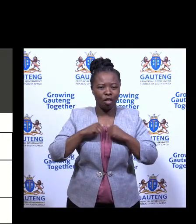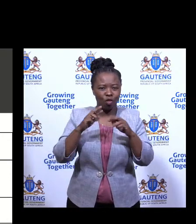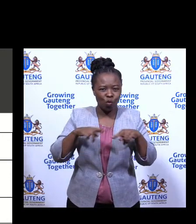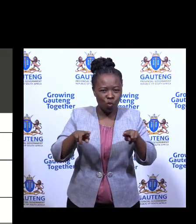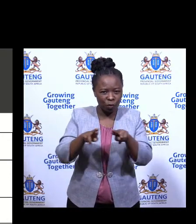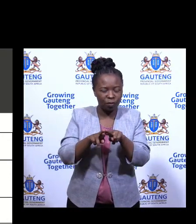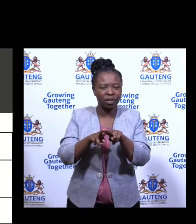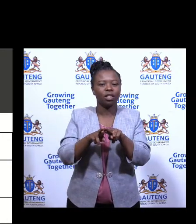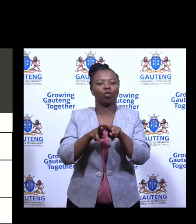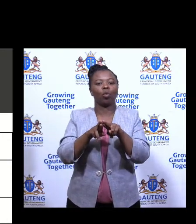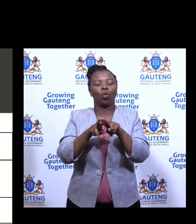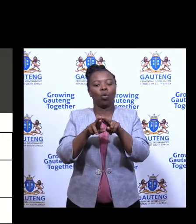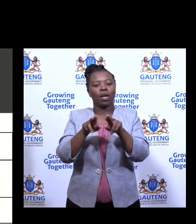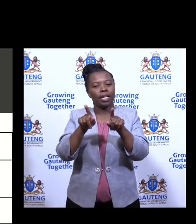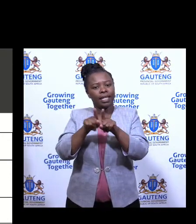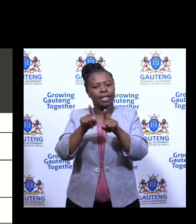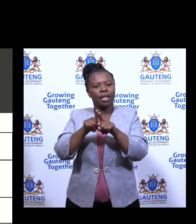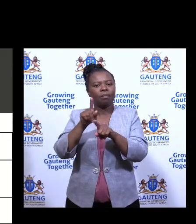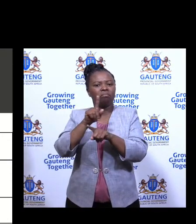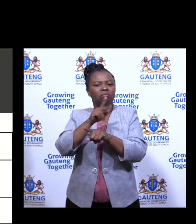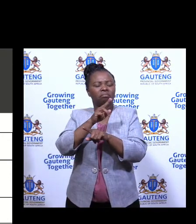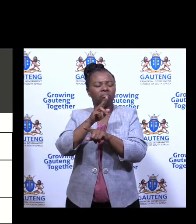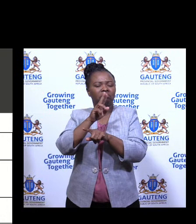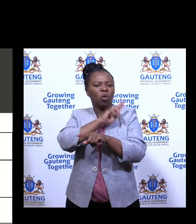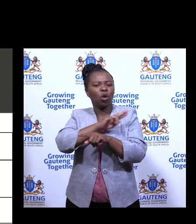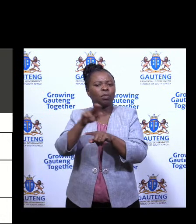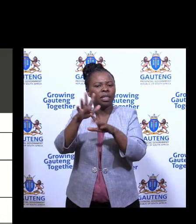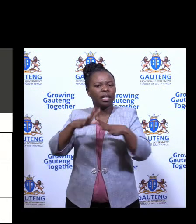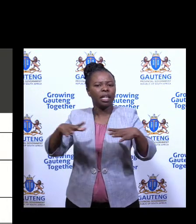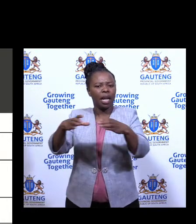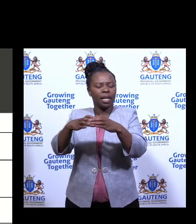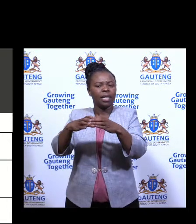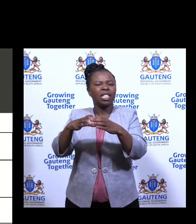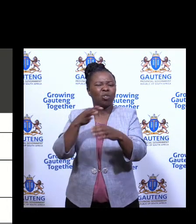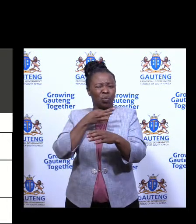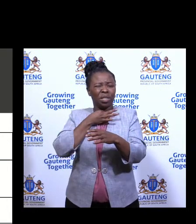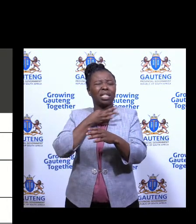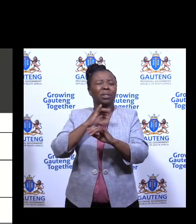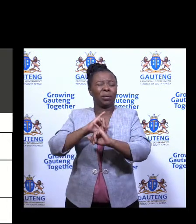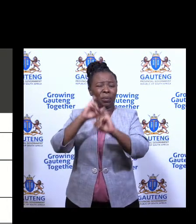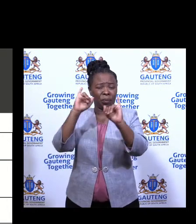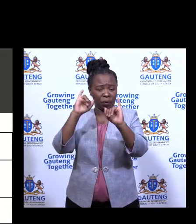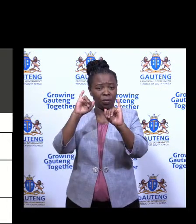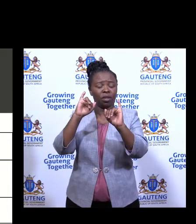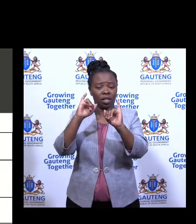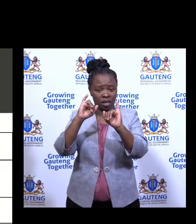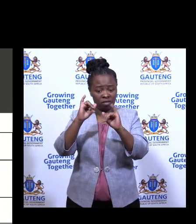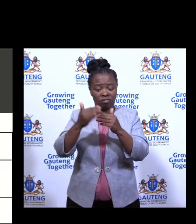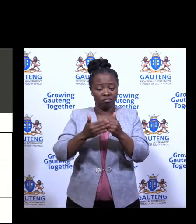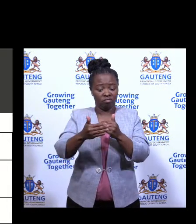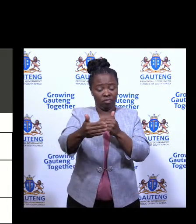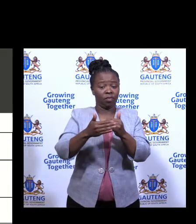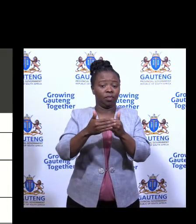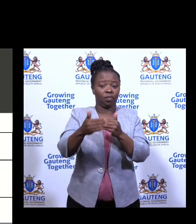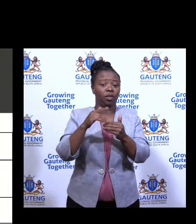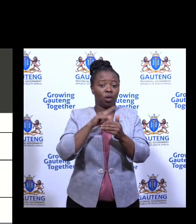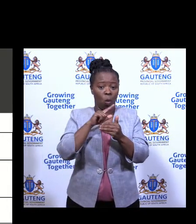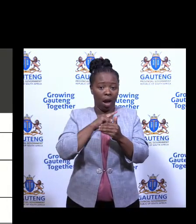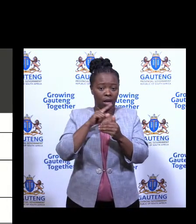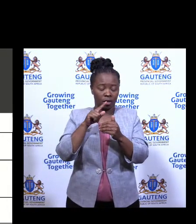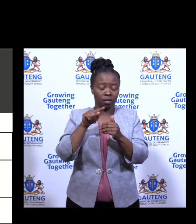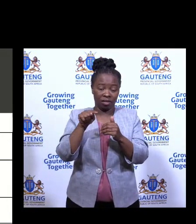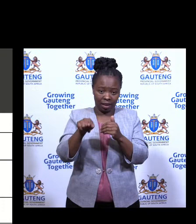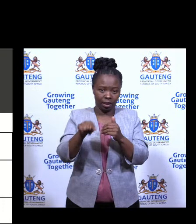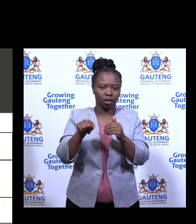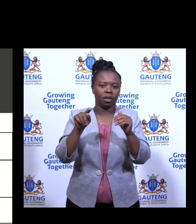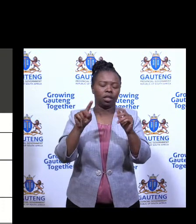in infections we've seen in hostels as well, that there's a particular risk to outbreak over here. So what we did here is